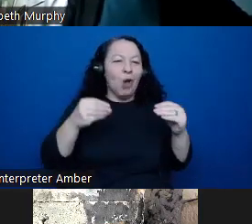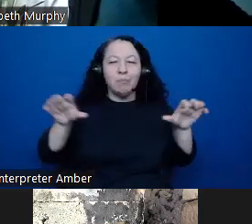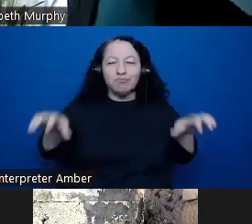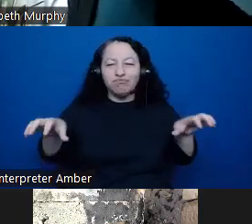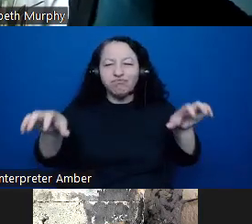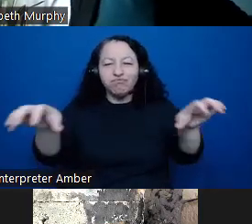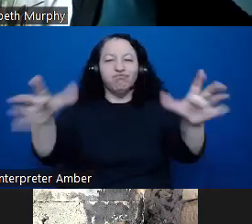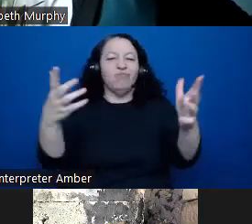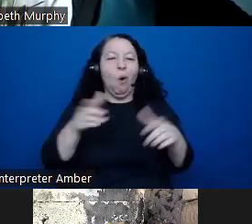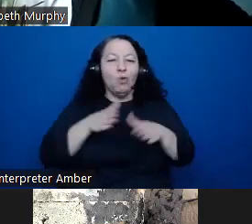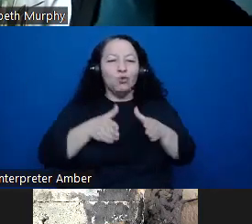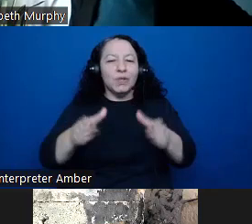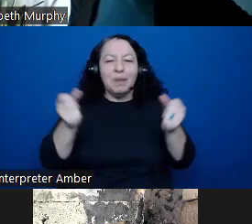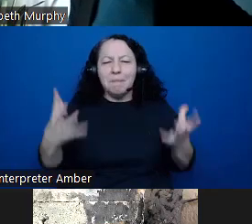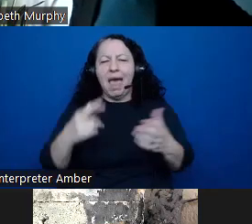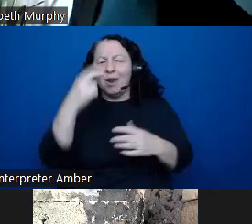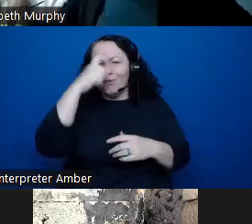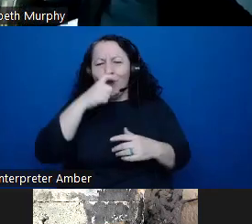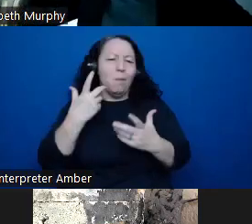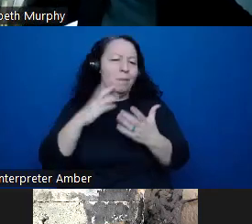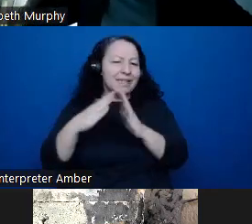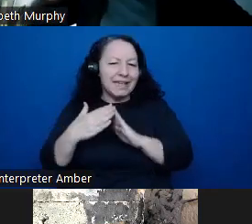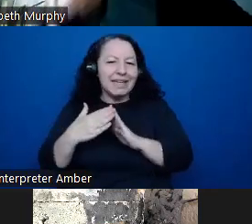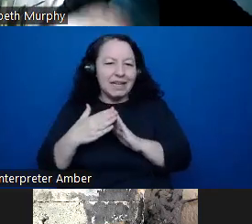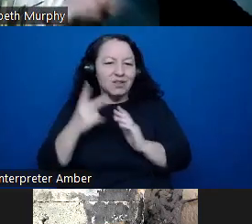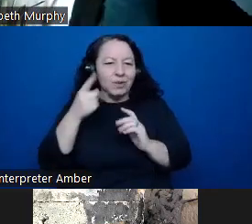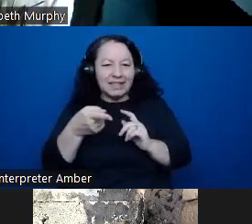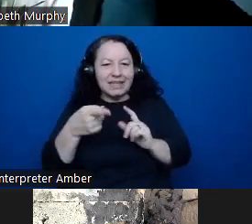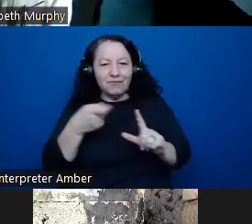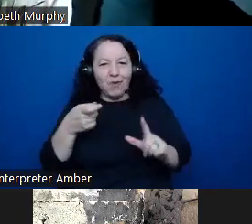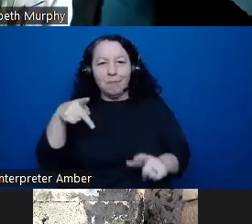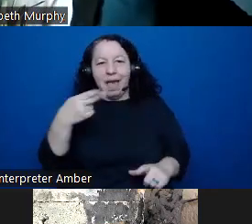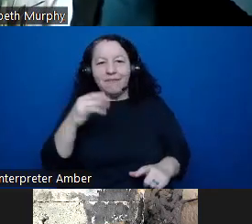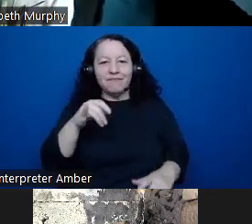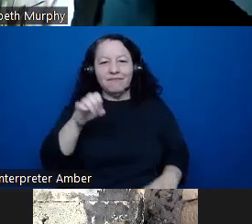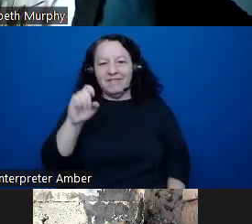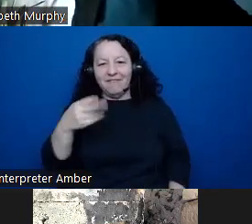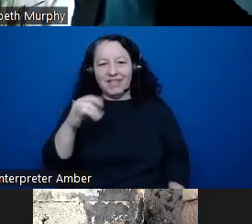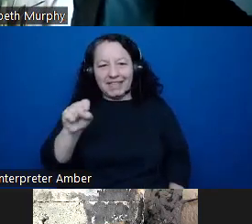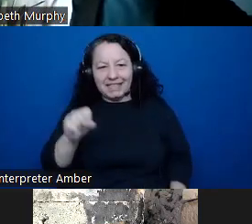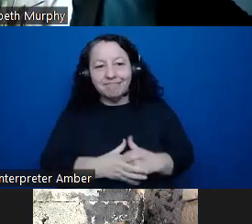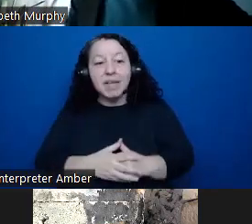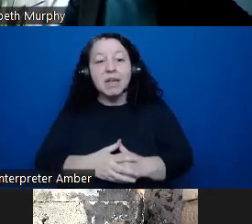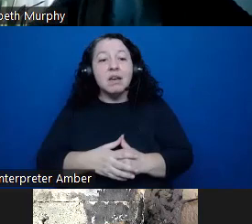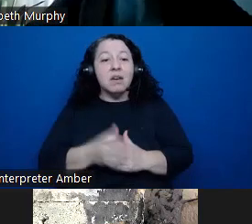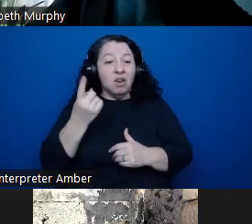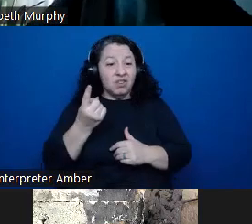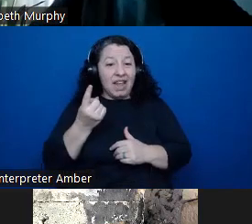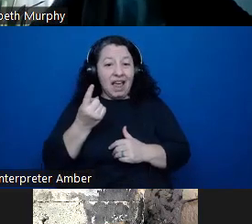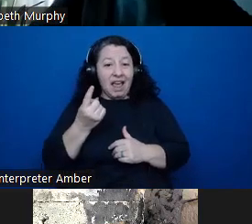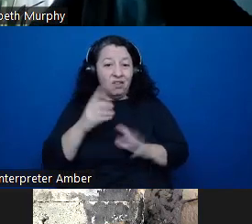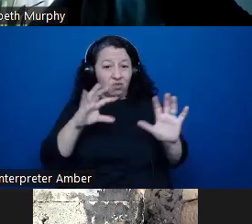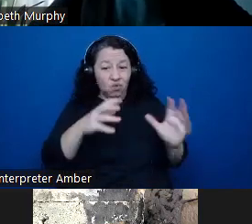this famous example from Ephesus, and where the collective presence of a trade is sometimes referenced by the names